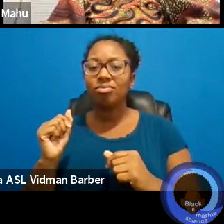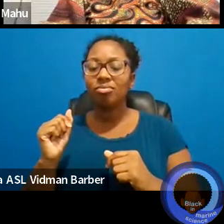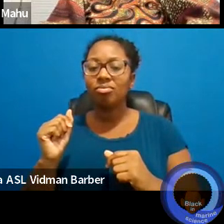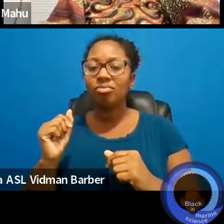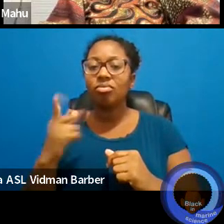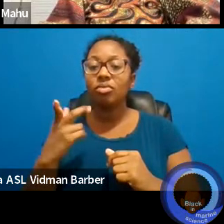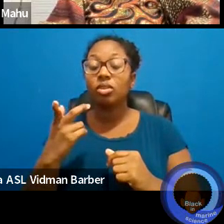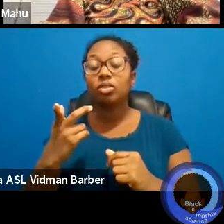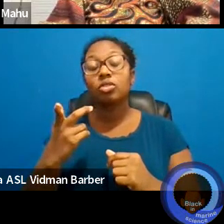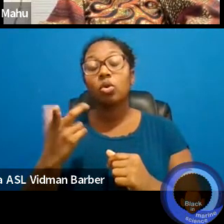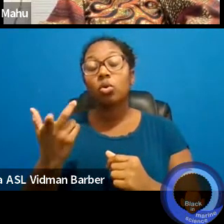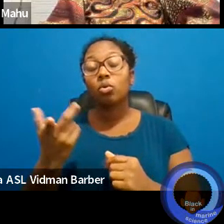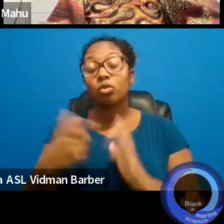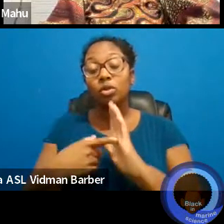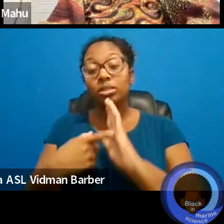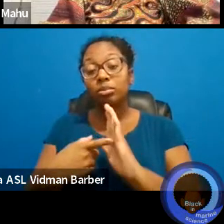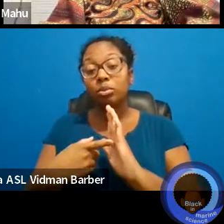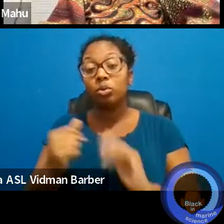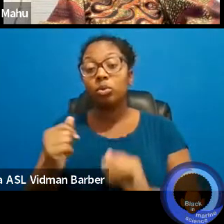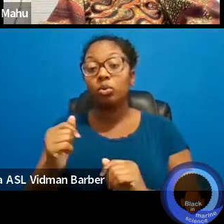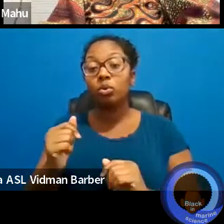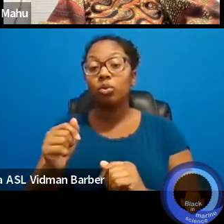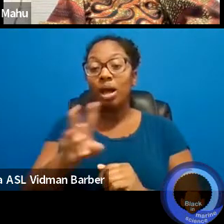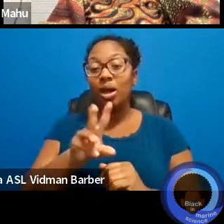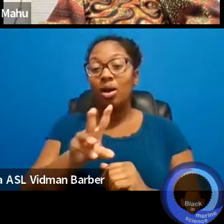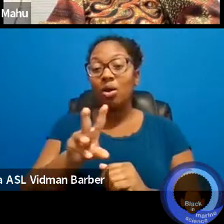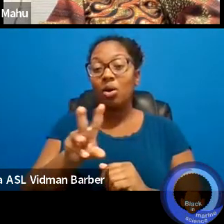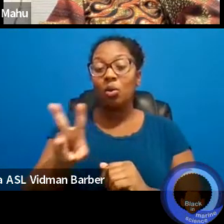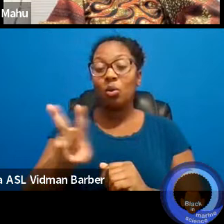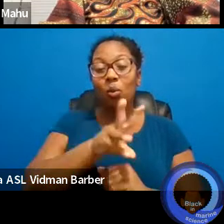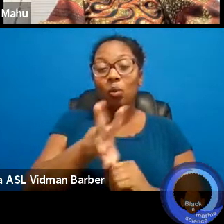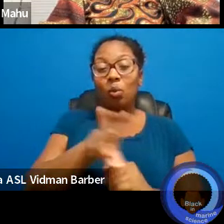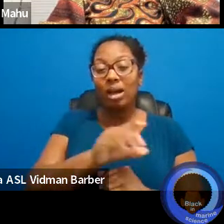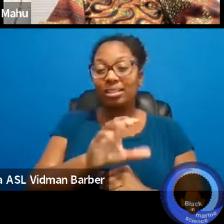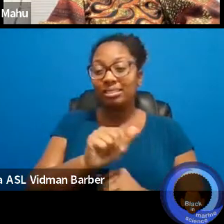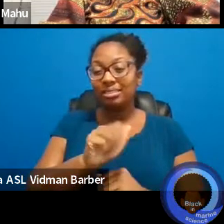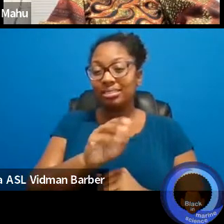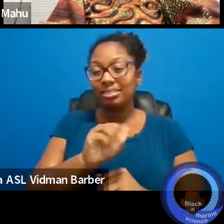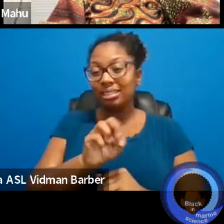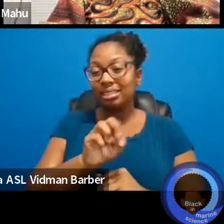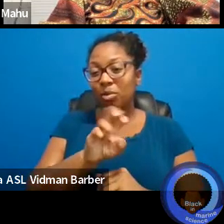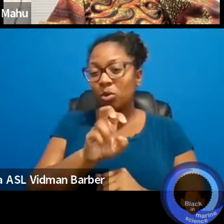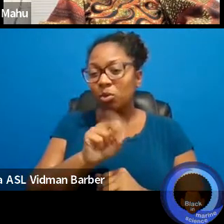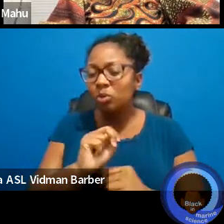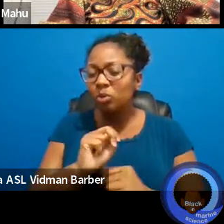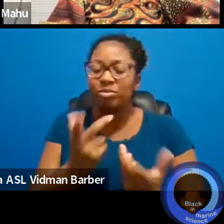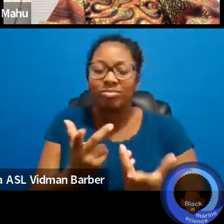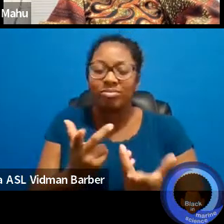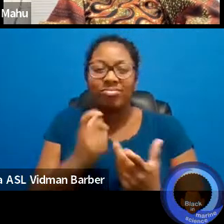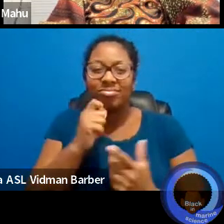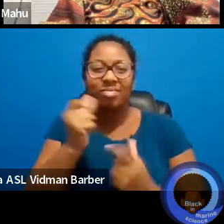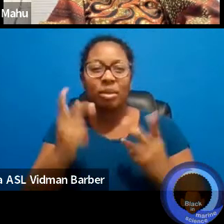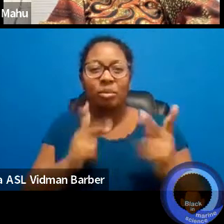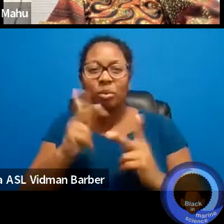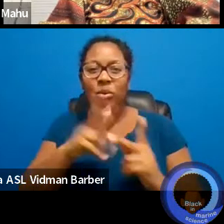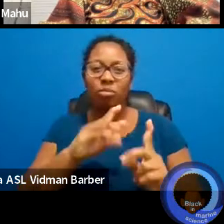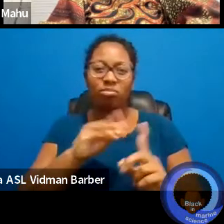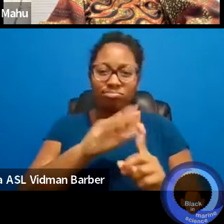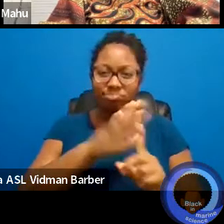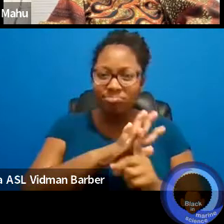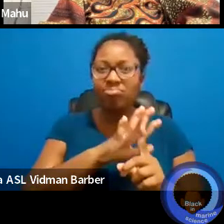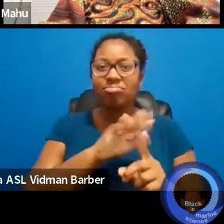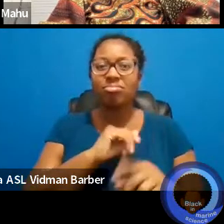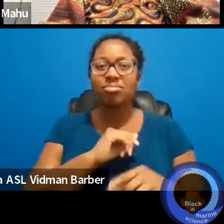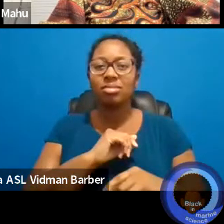and South Africa. And I'm like, where's Cameroon? No one is featuring from Cameroon in webinars and anything. So I think one way I would describe